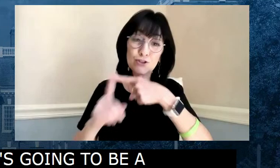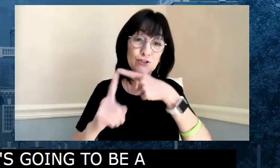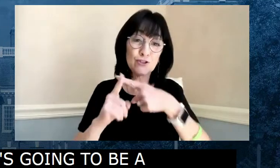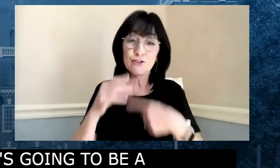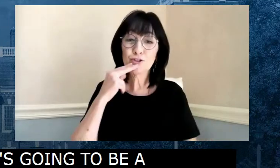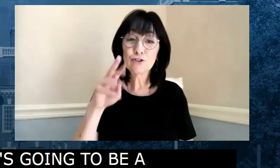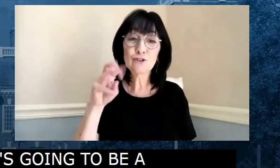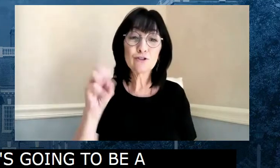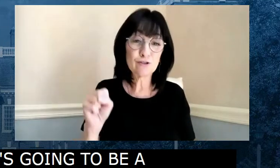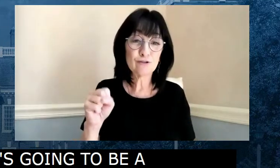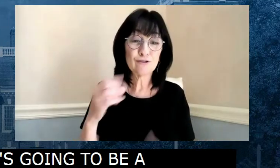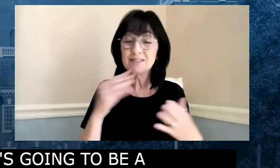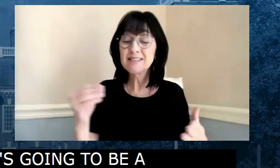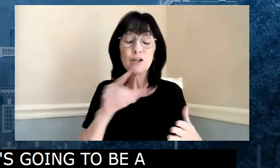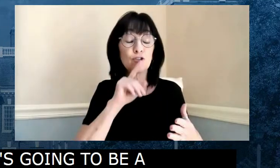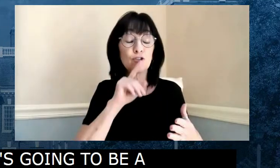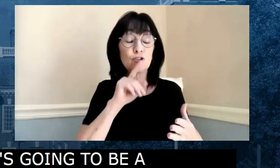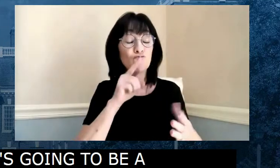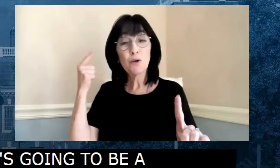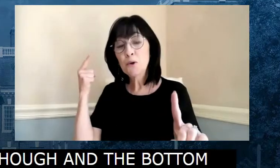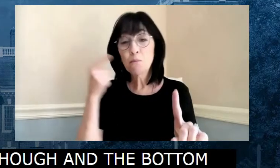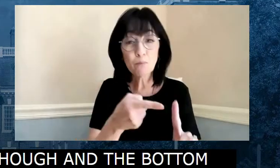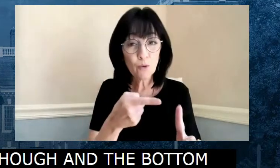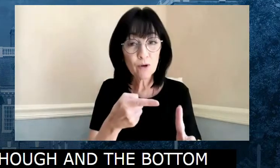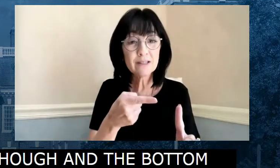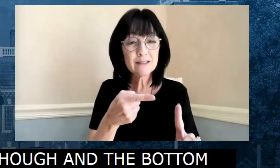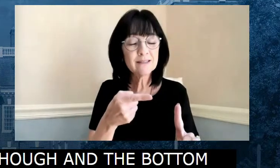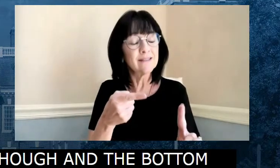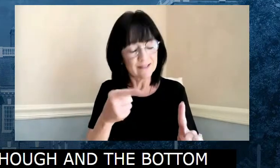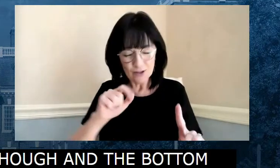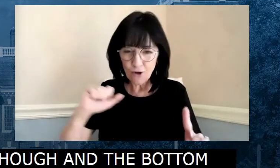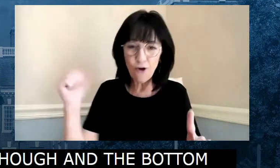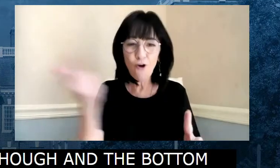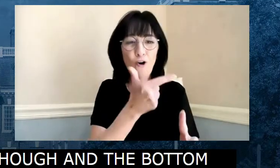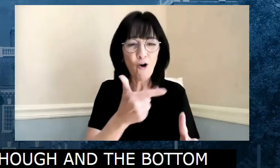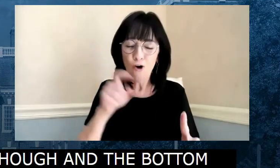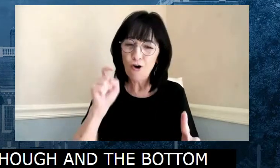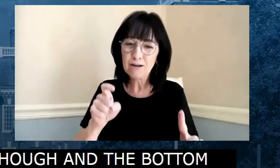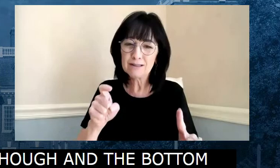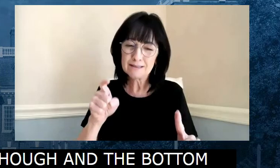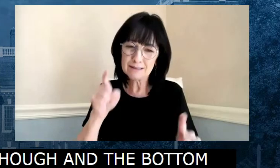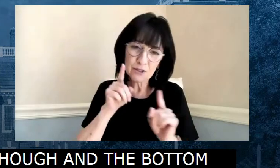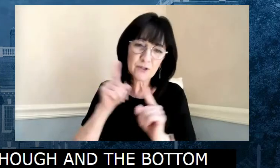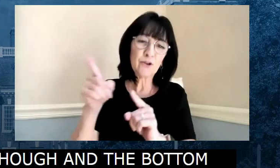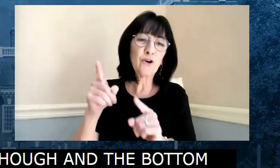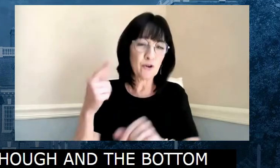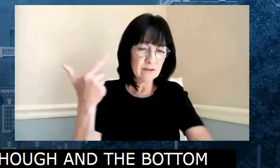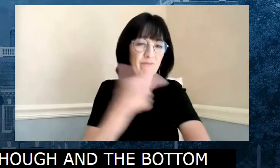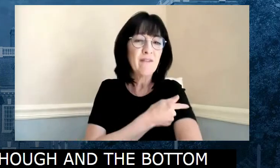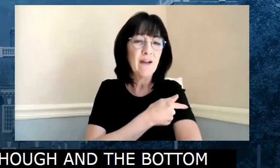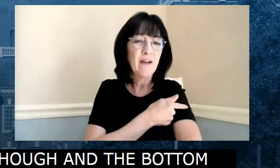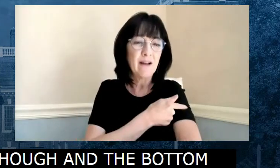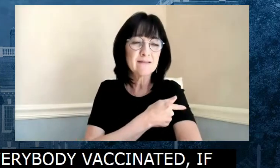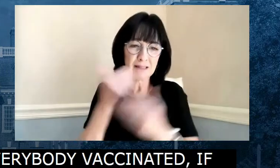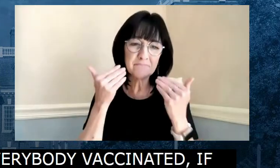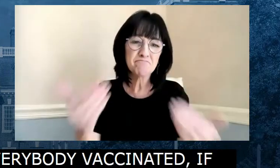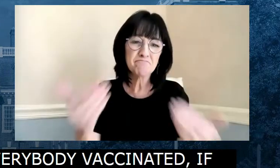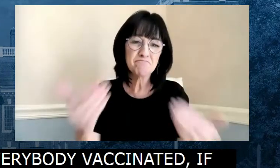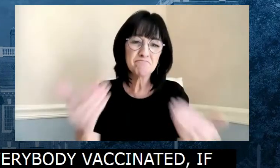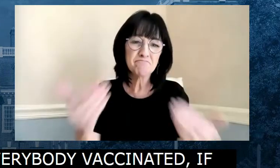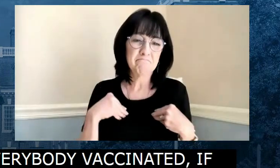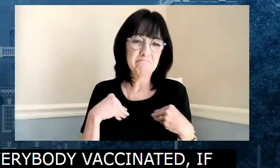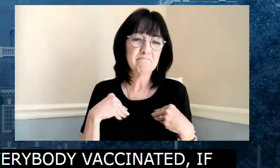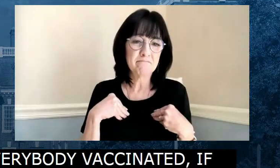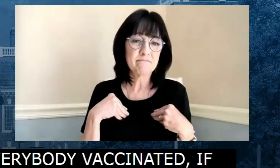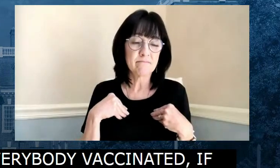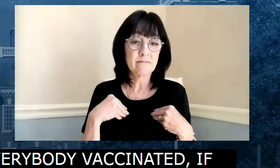into getting everybody vaccinated. If we get everybody vaccinated, it's not a problem. Right now, we got about 50% who